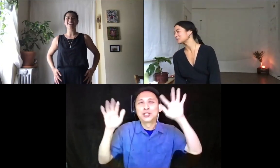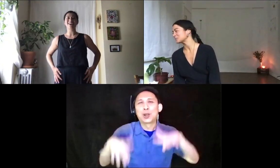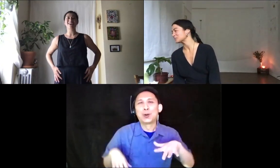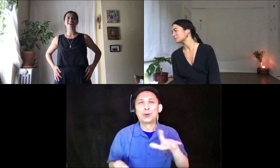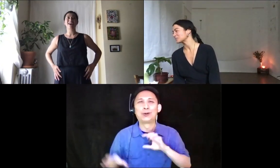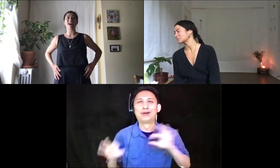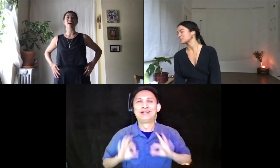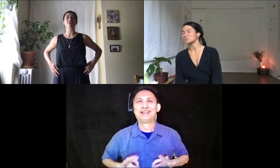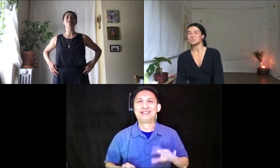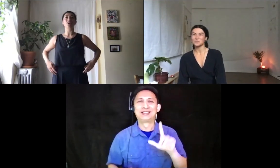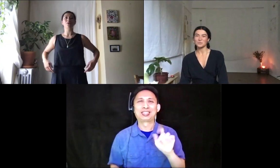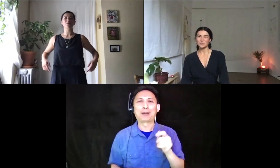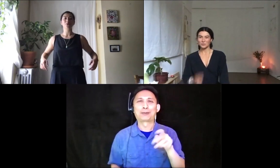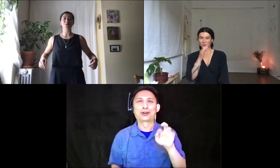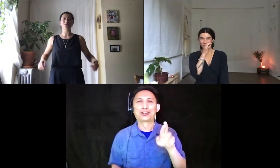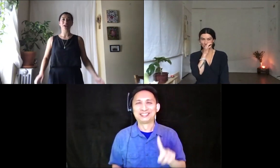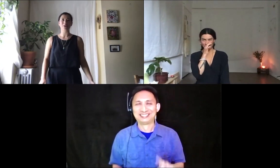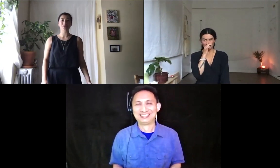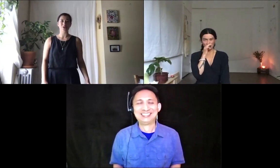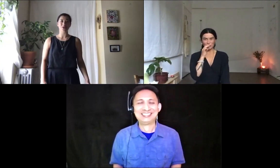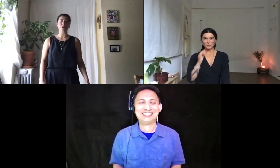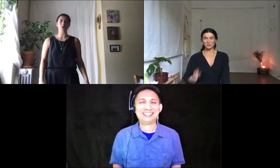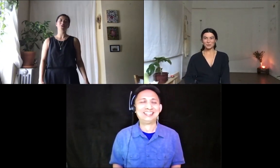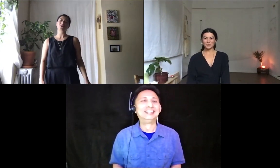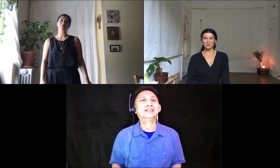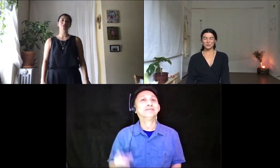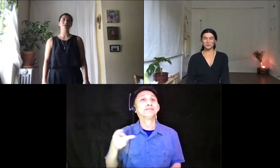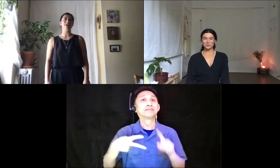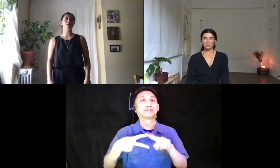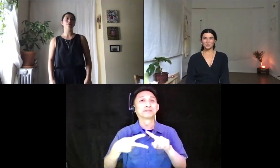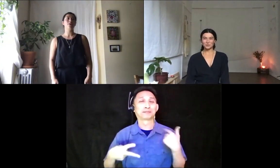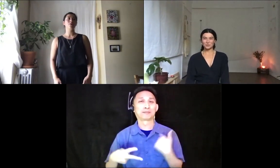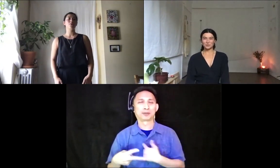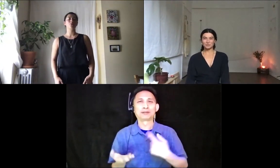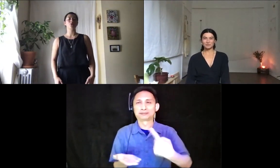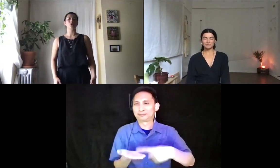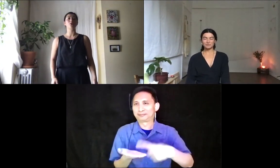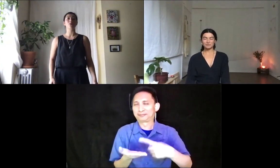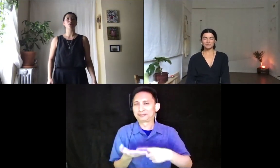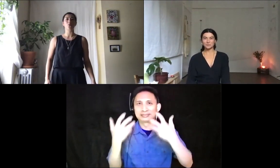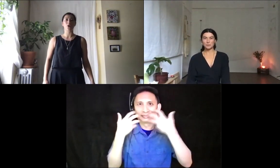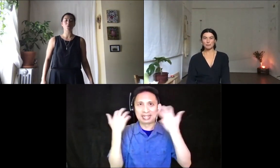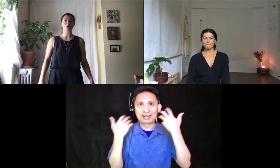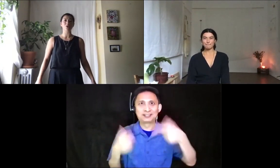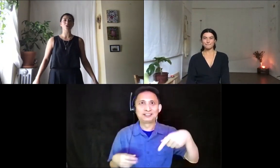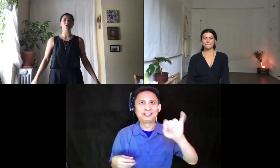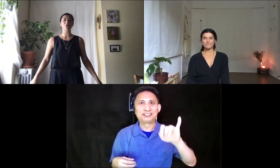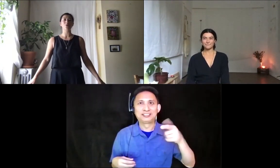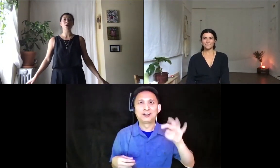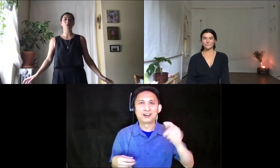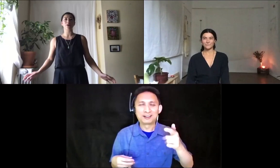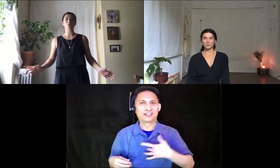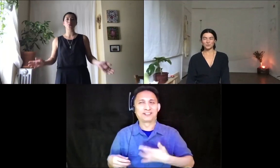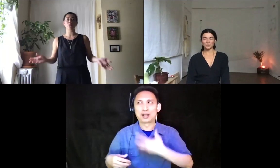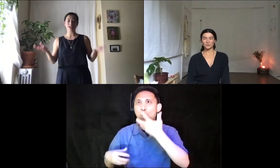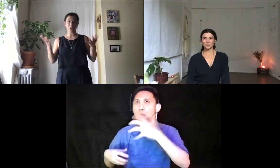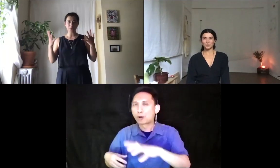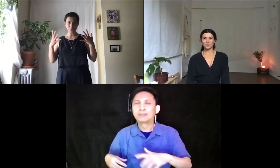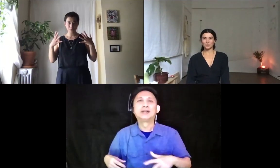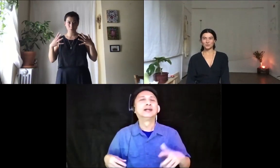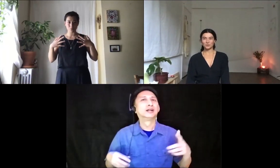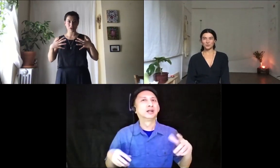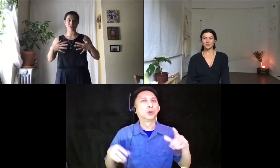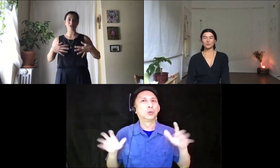we have gone through Tiger Qigong, hopefully you're feeling really good and really warm. We'll do a quick cool